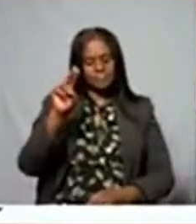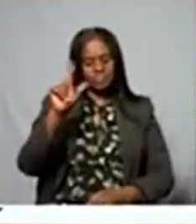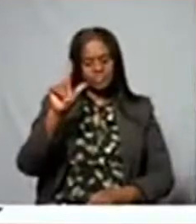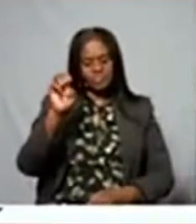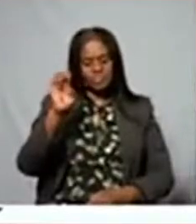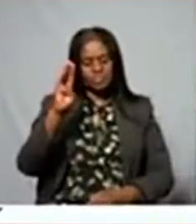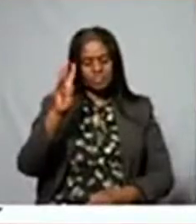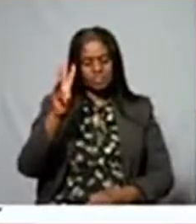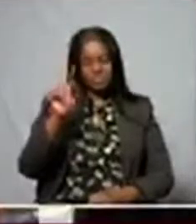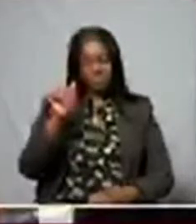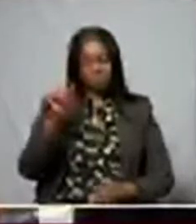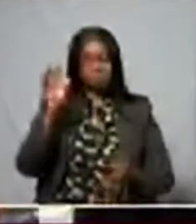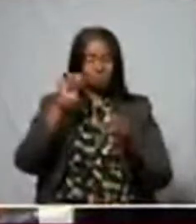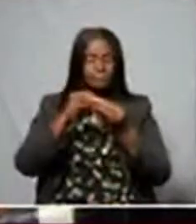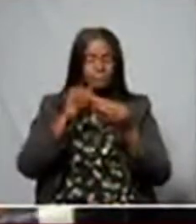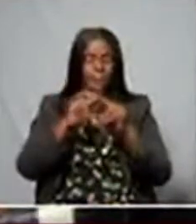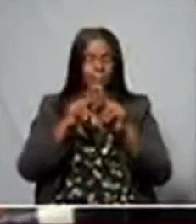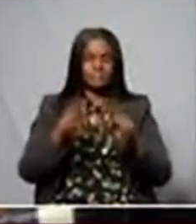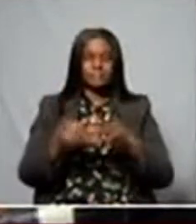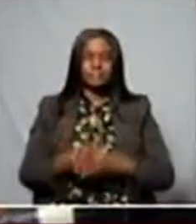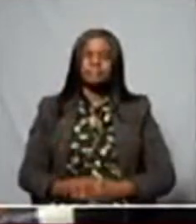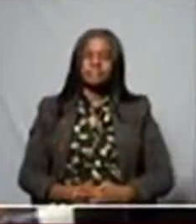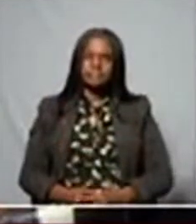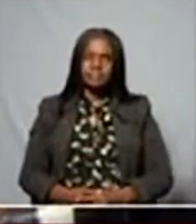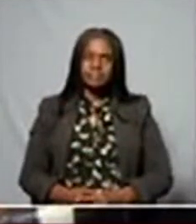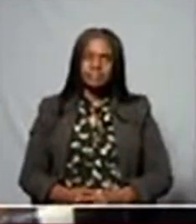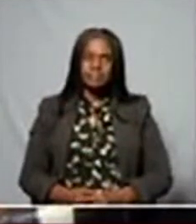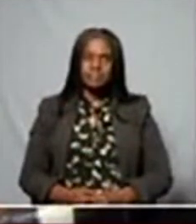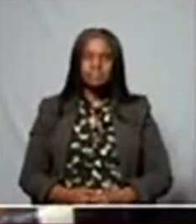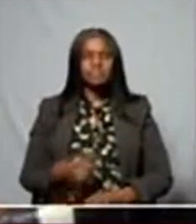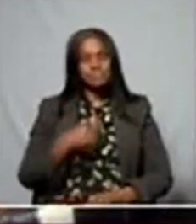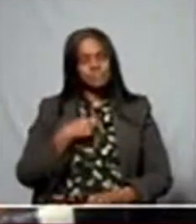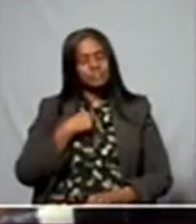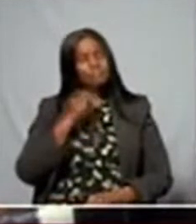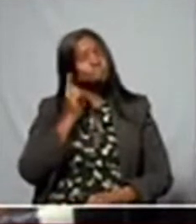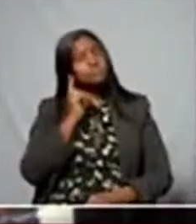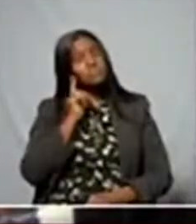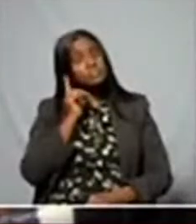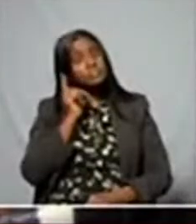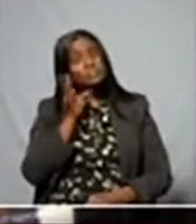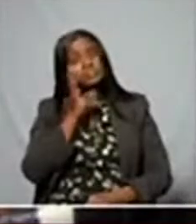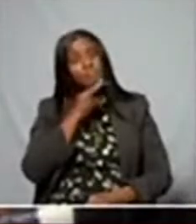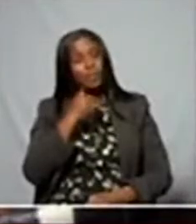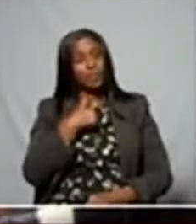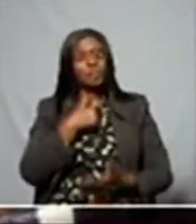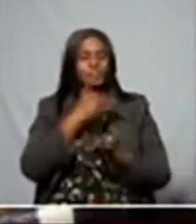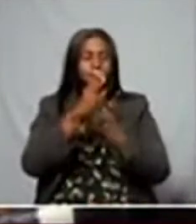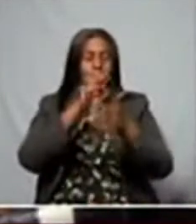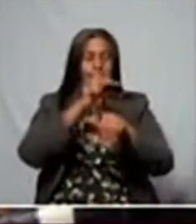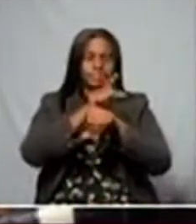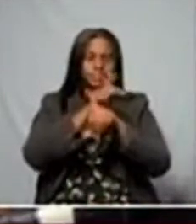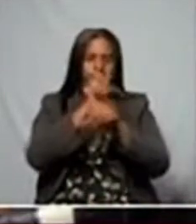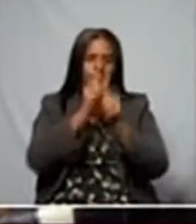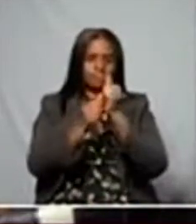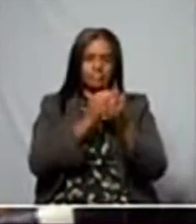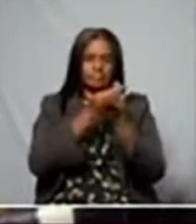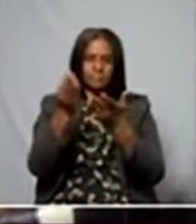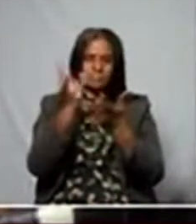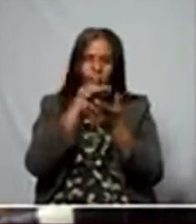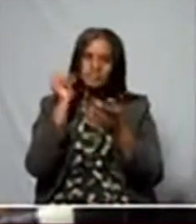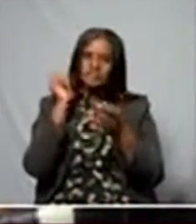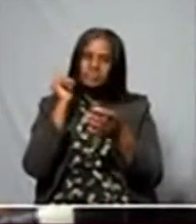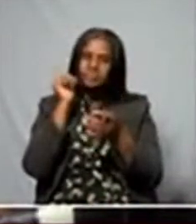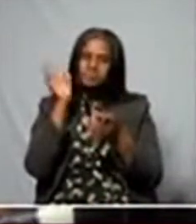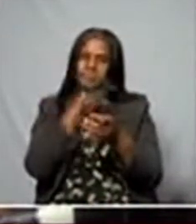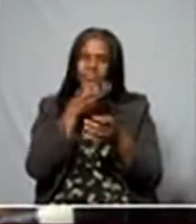Just an addition, Honorable Chair. I heard that there were some projects that were failed. Did I get you right?